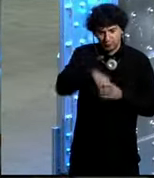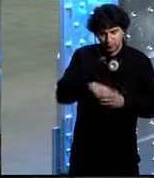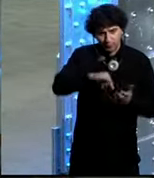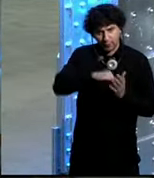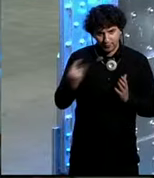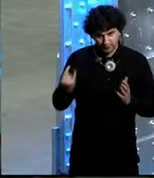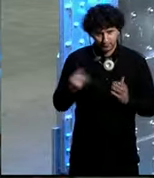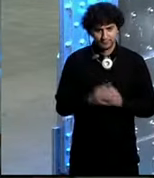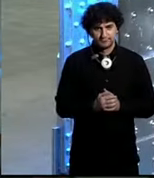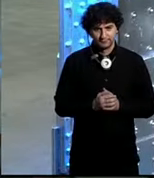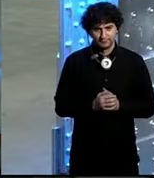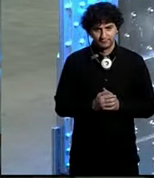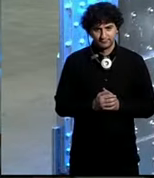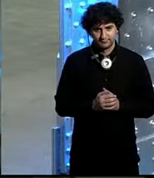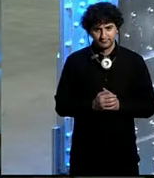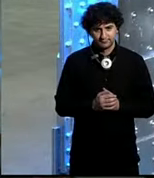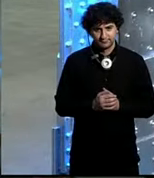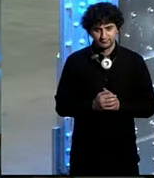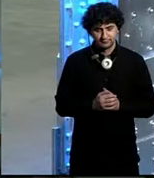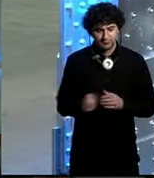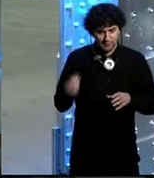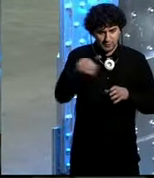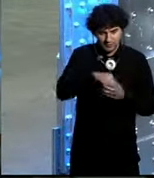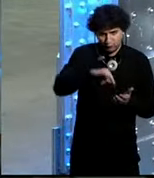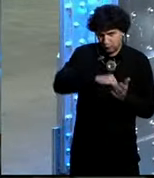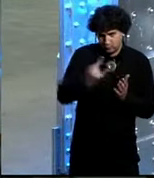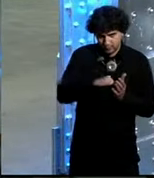technological opportunities they have to do it.